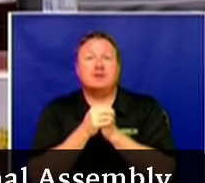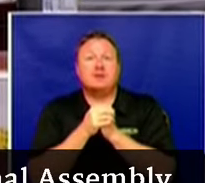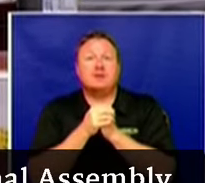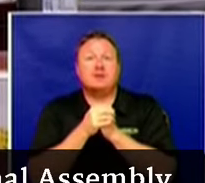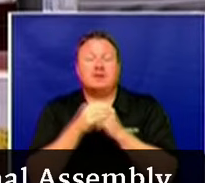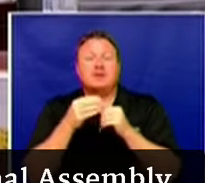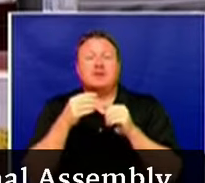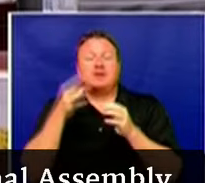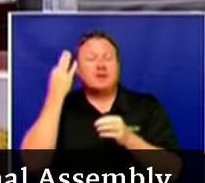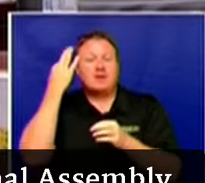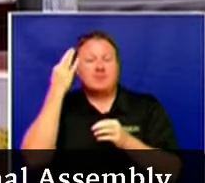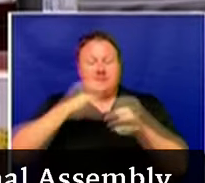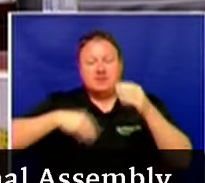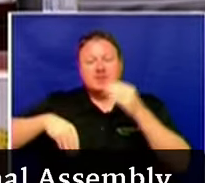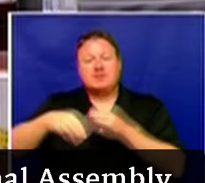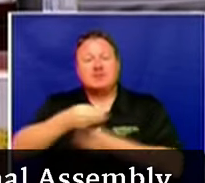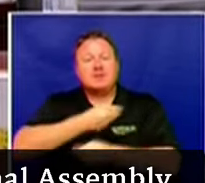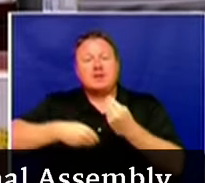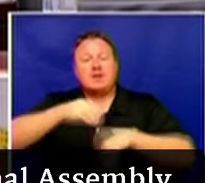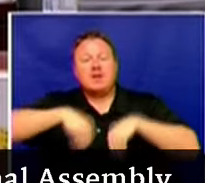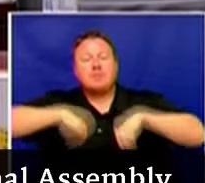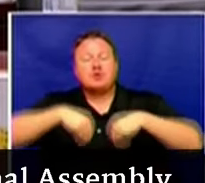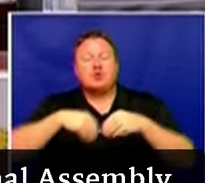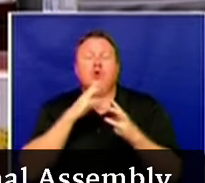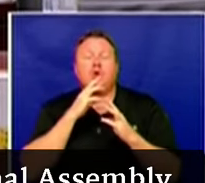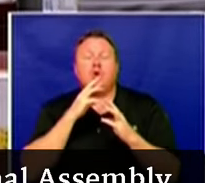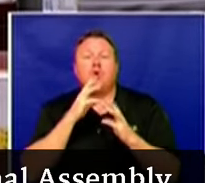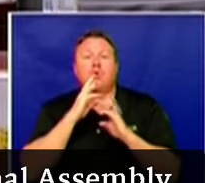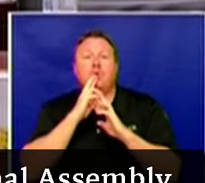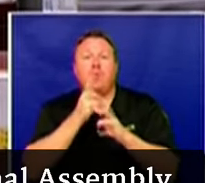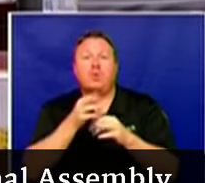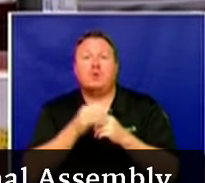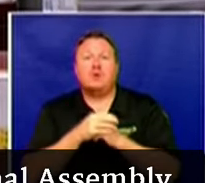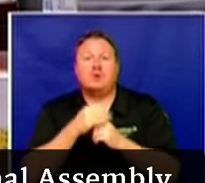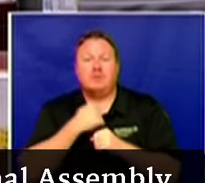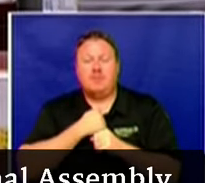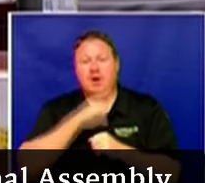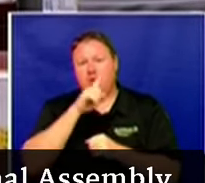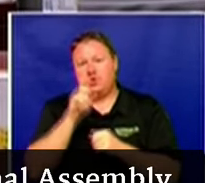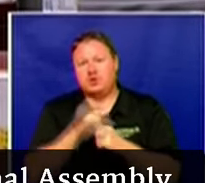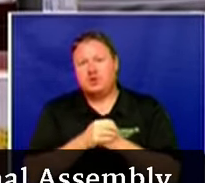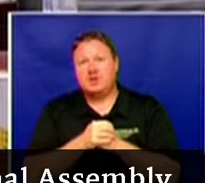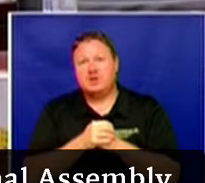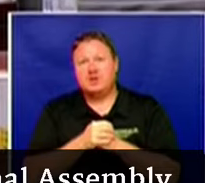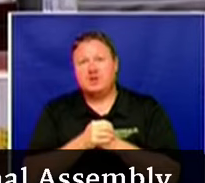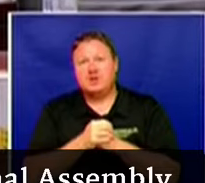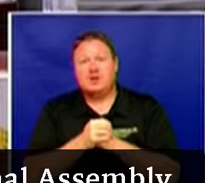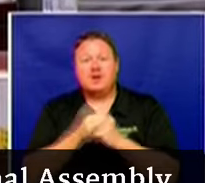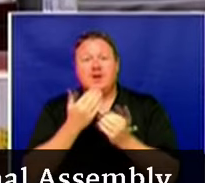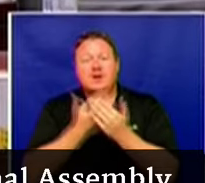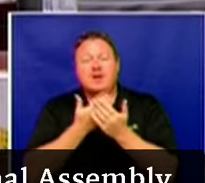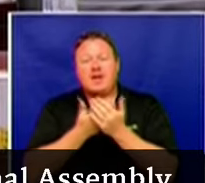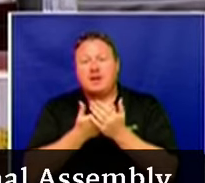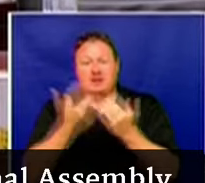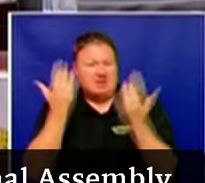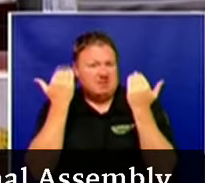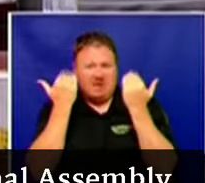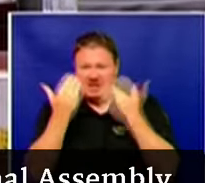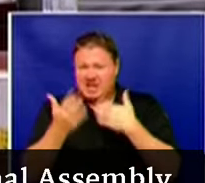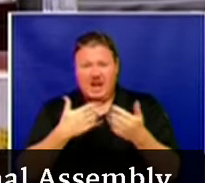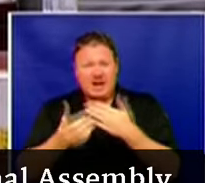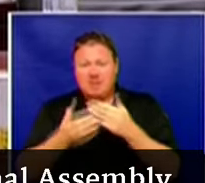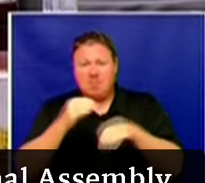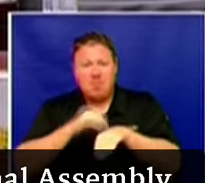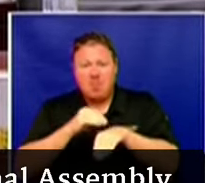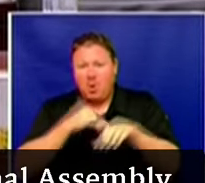capture report. My question, therefore, is, can we expect anything before the end of this term, being an